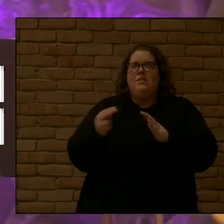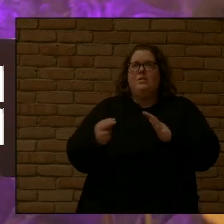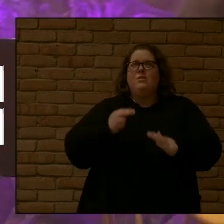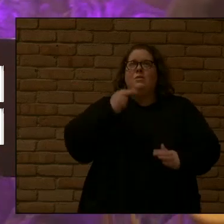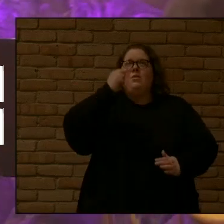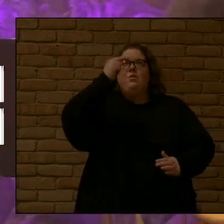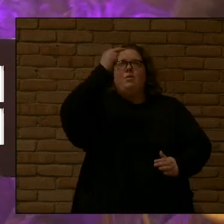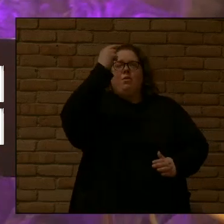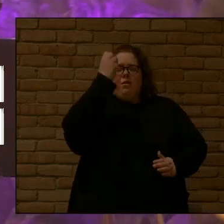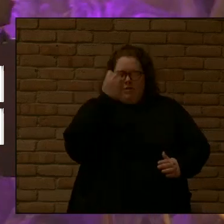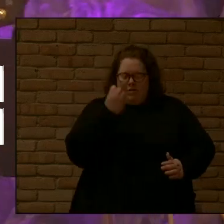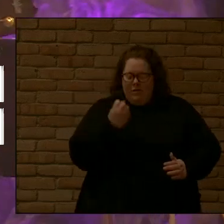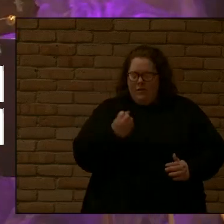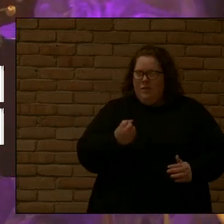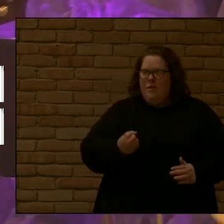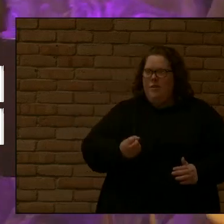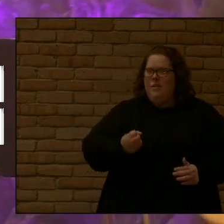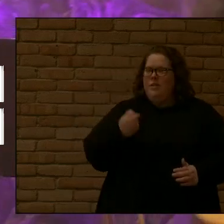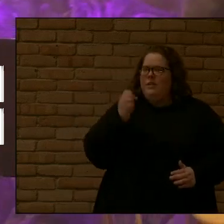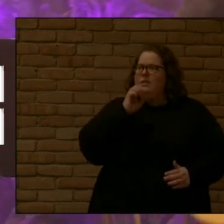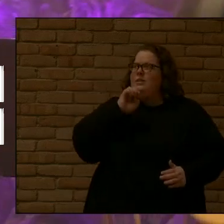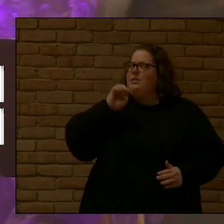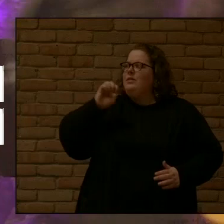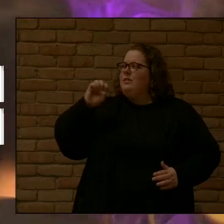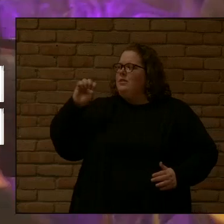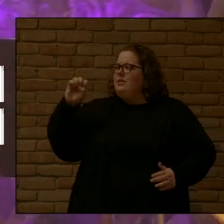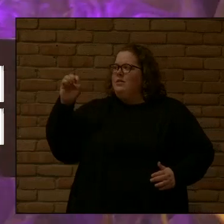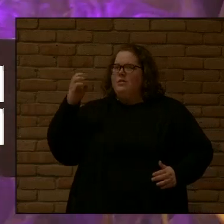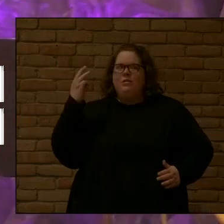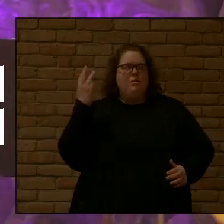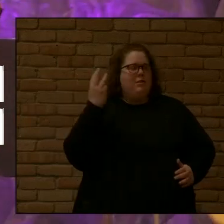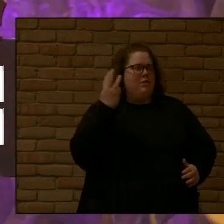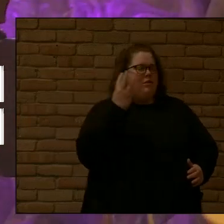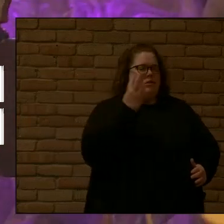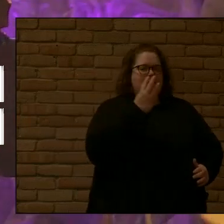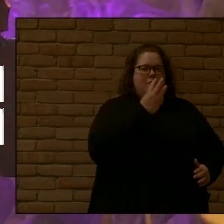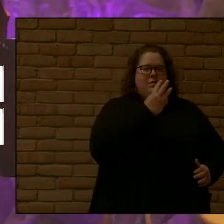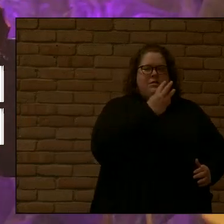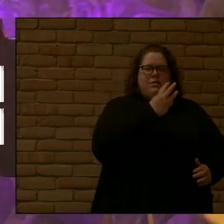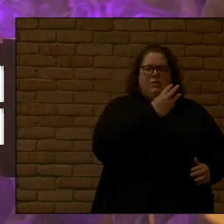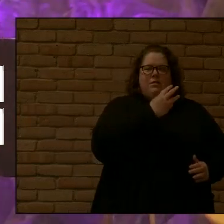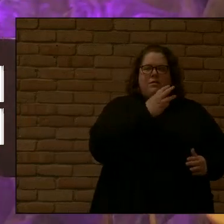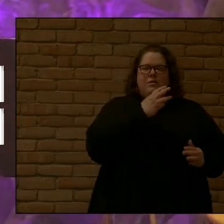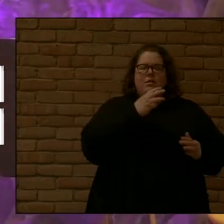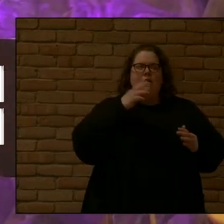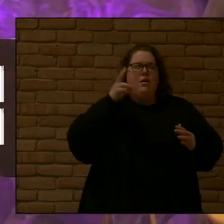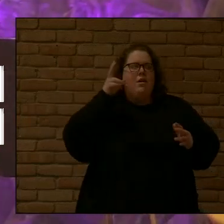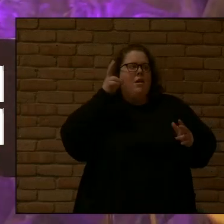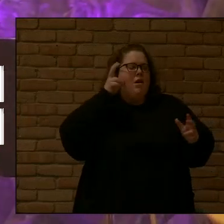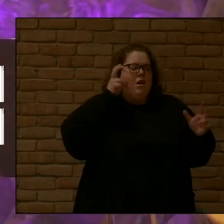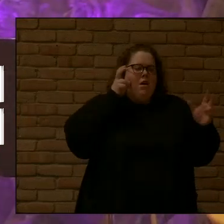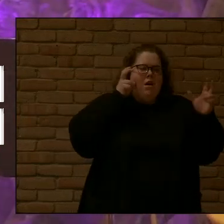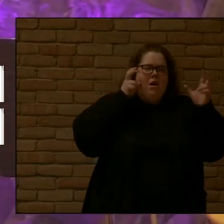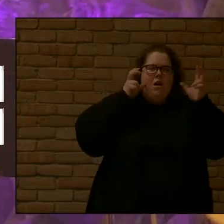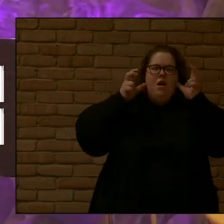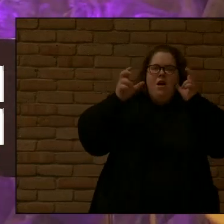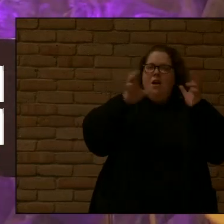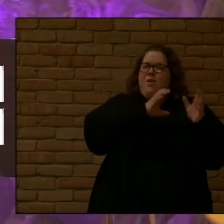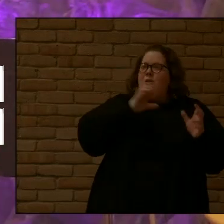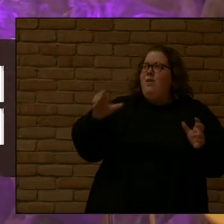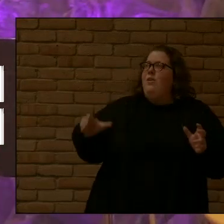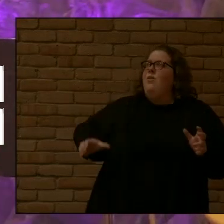north to south and east to west, we'd hear Christ